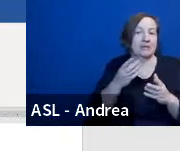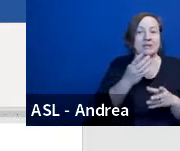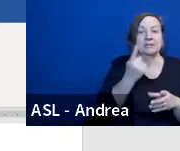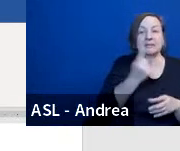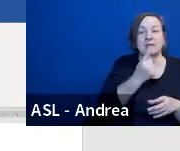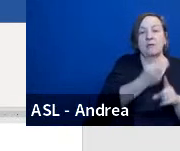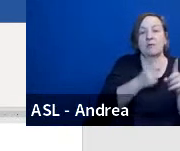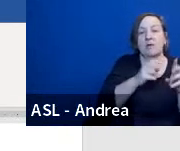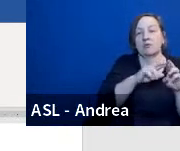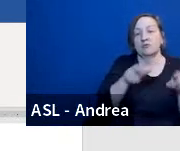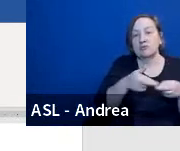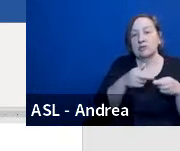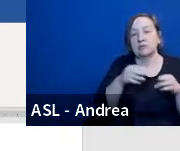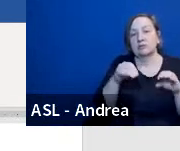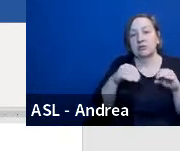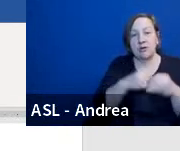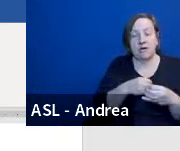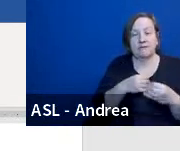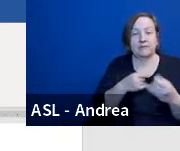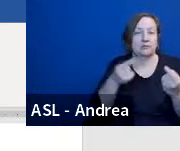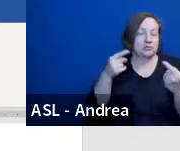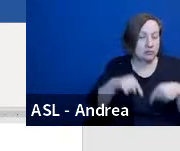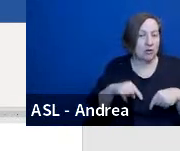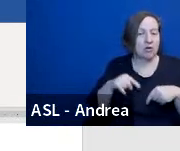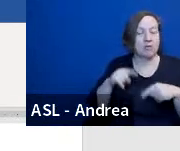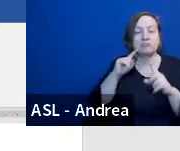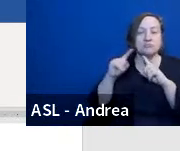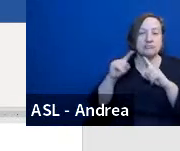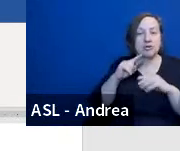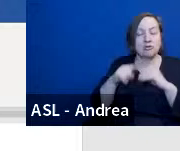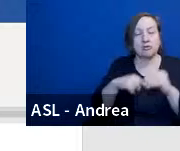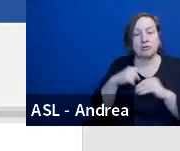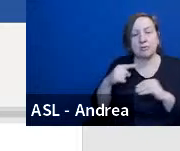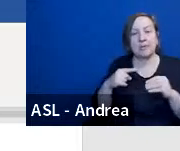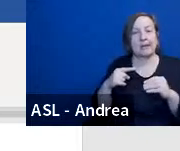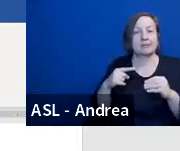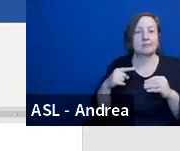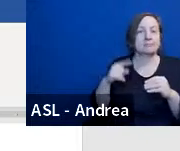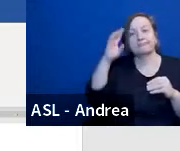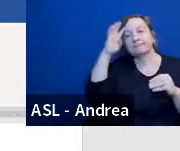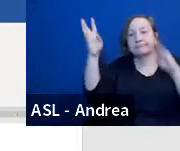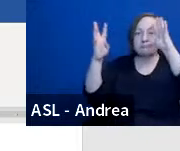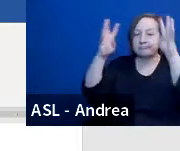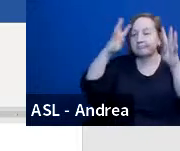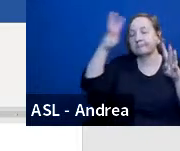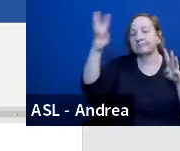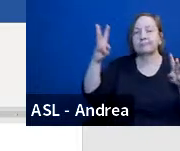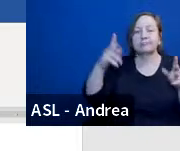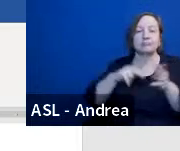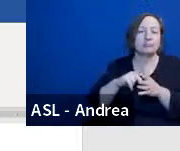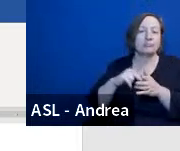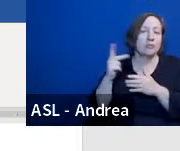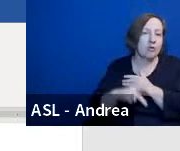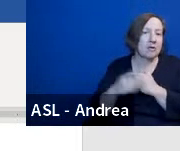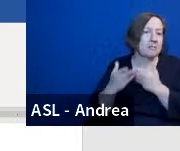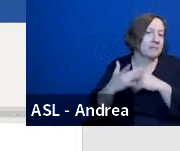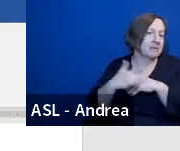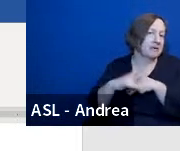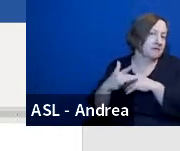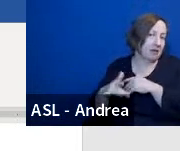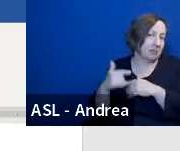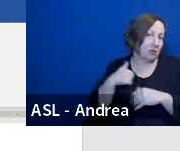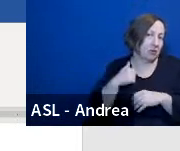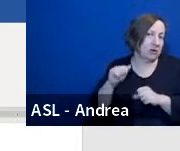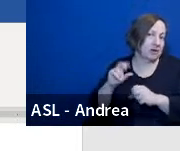the regional office to come and talk to us about the creative and innovative programs that may be available to us.